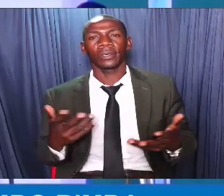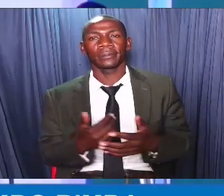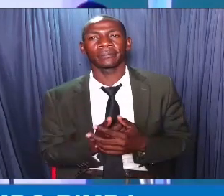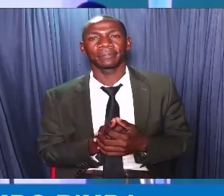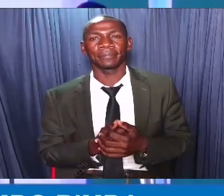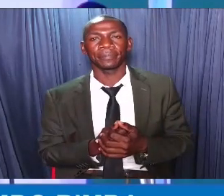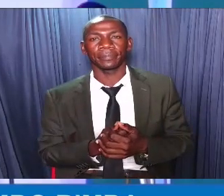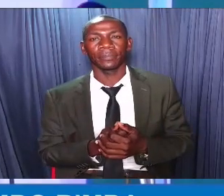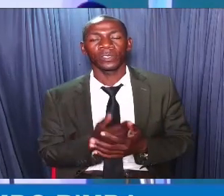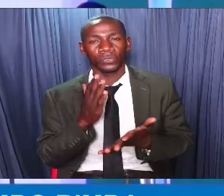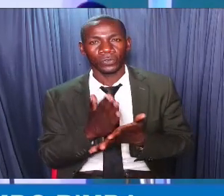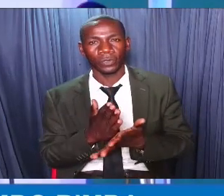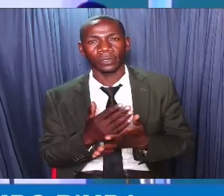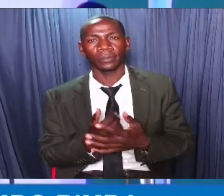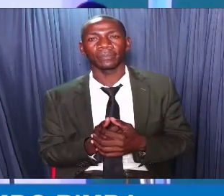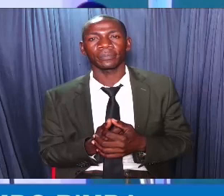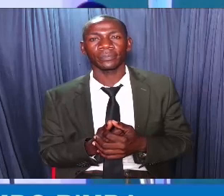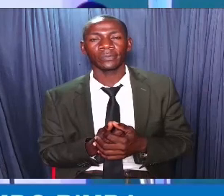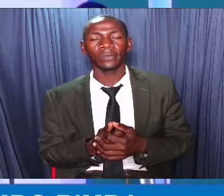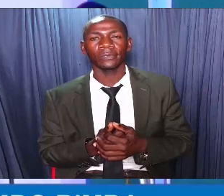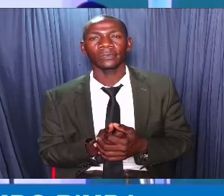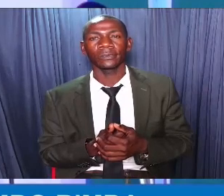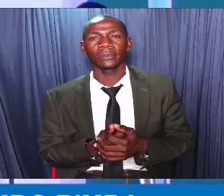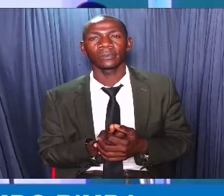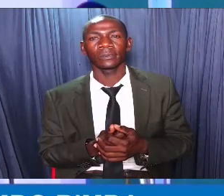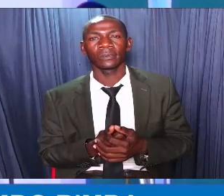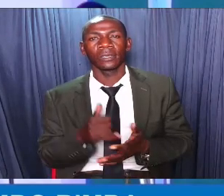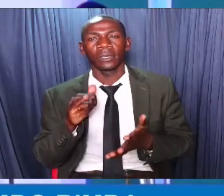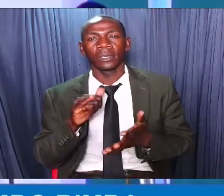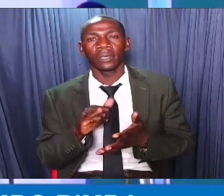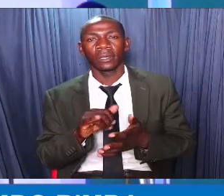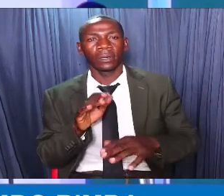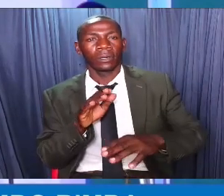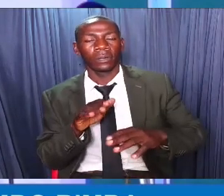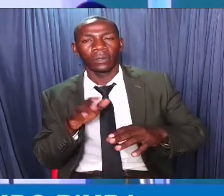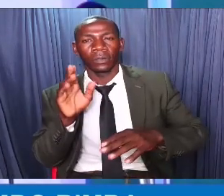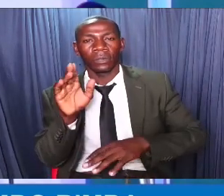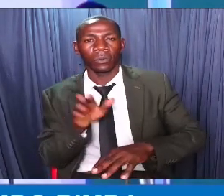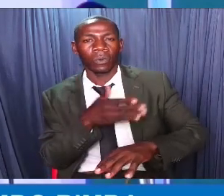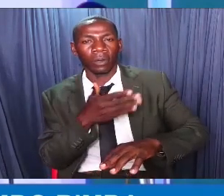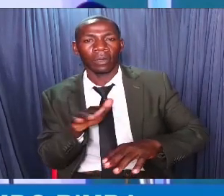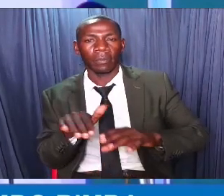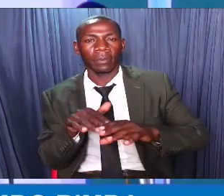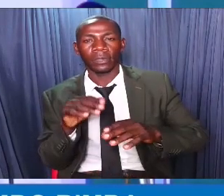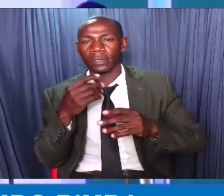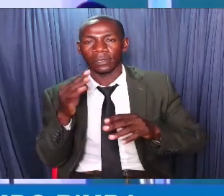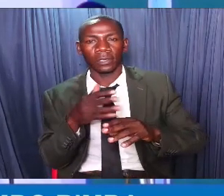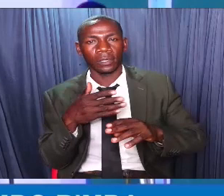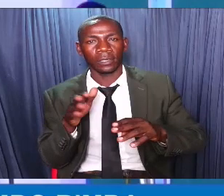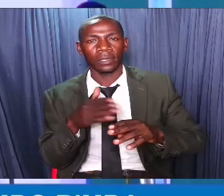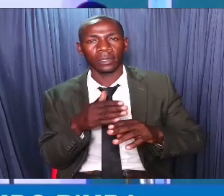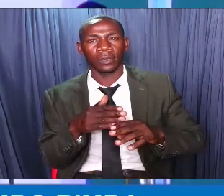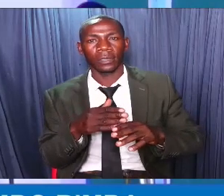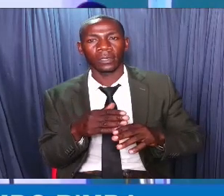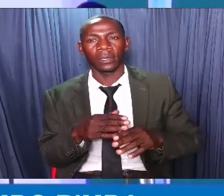Hallelujah. Kabisa. That is it. Ndio nasema wanakwaya wanapoimba. That's why I say when choir members singing,